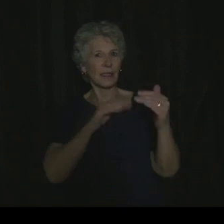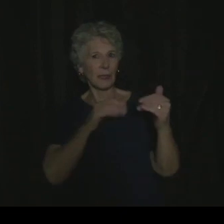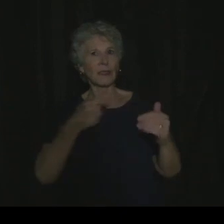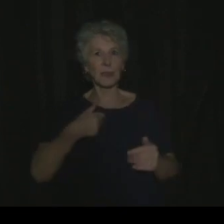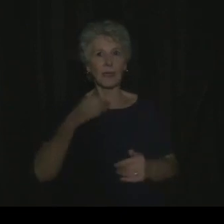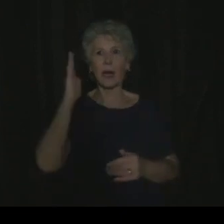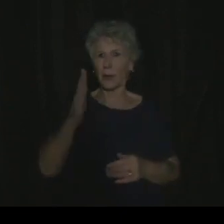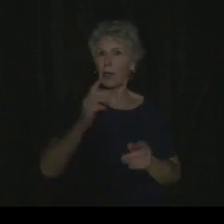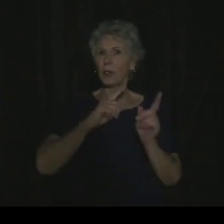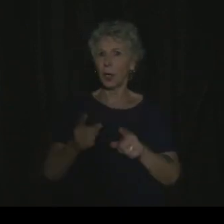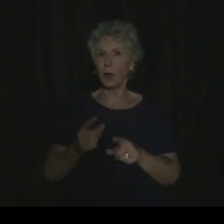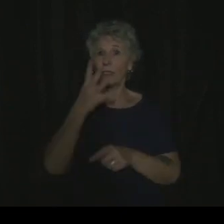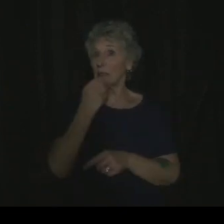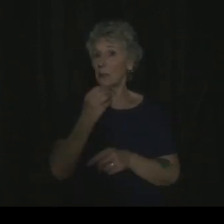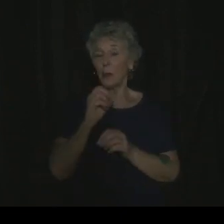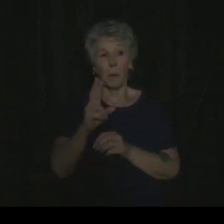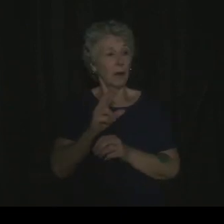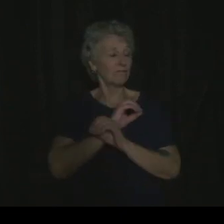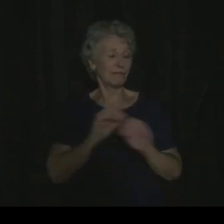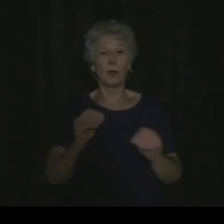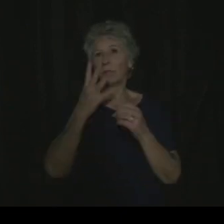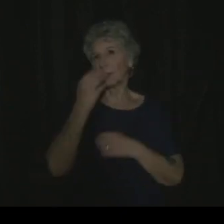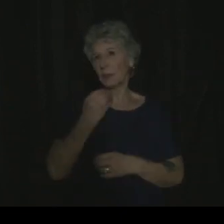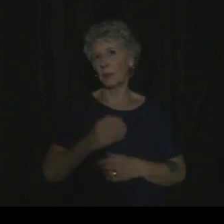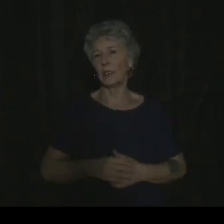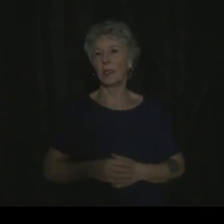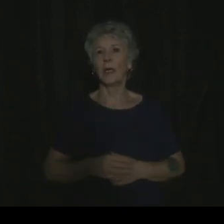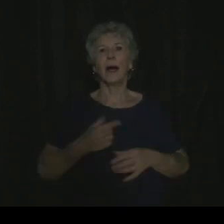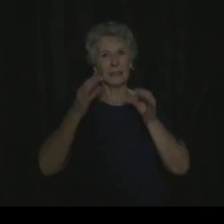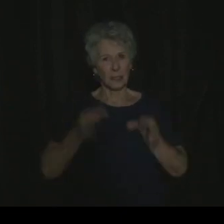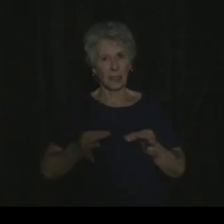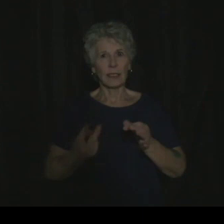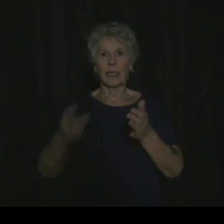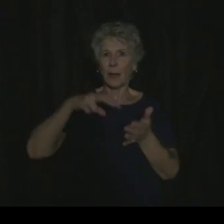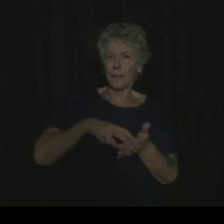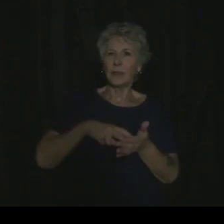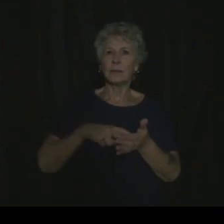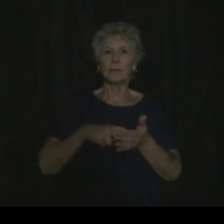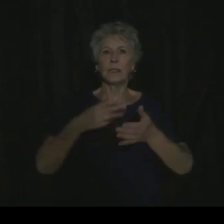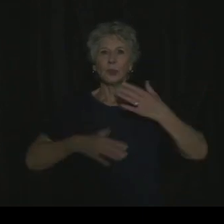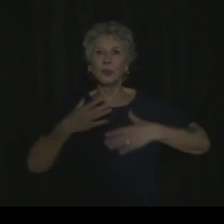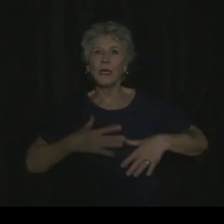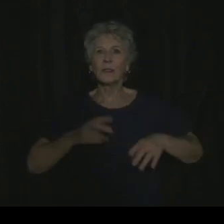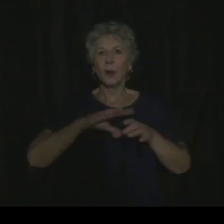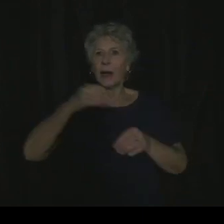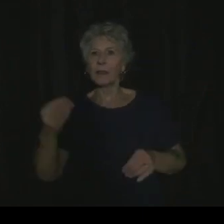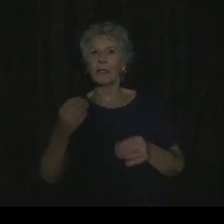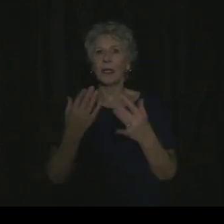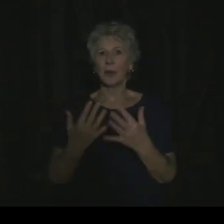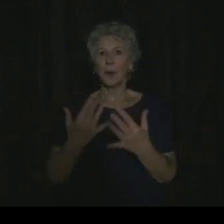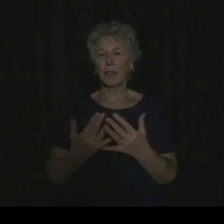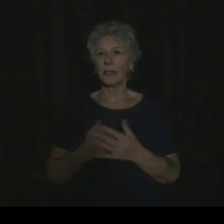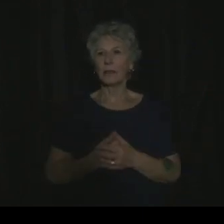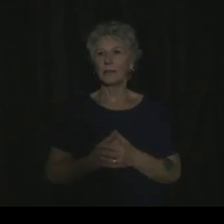going. Sleep or no sleep. So I decided to get up, get dressed, and go outside and wait for him,